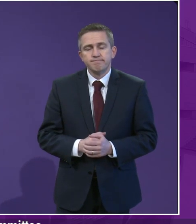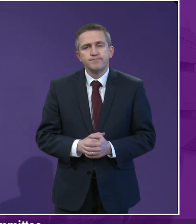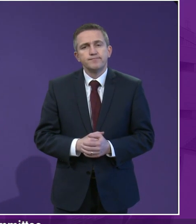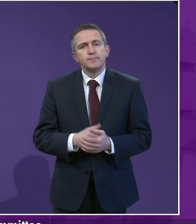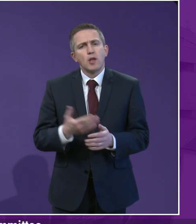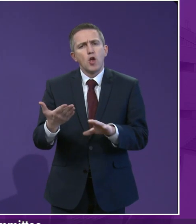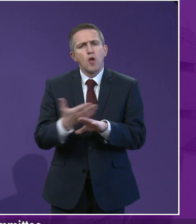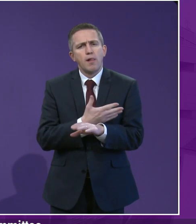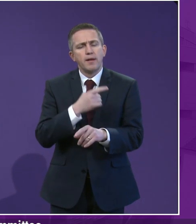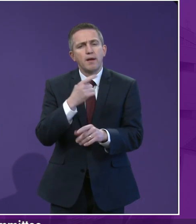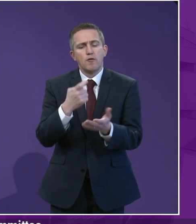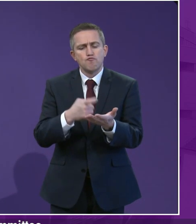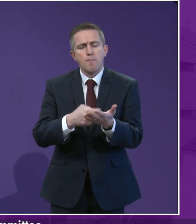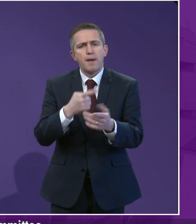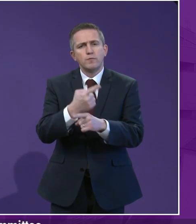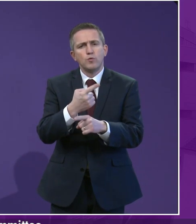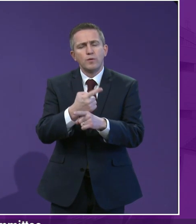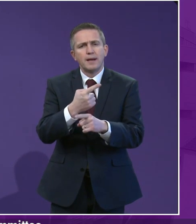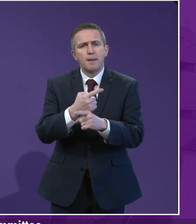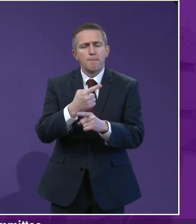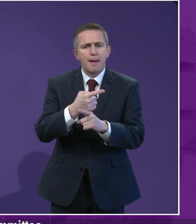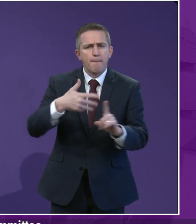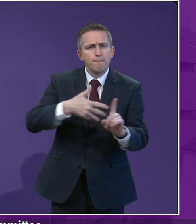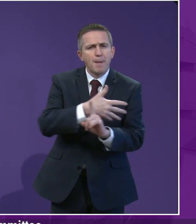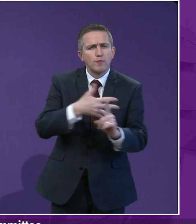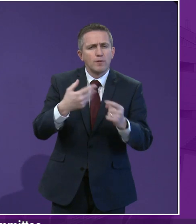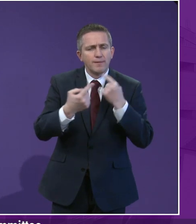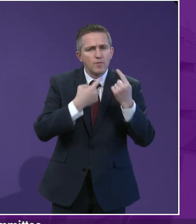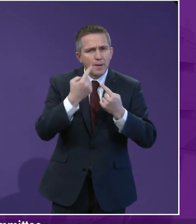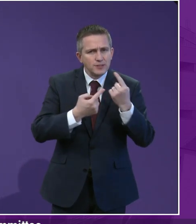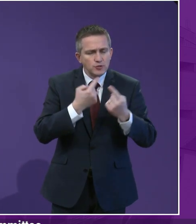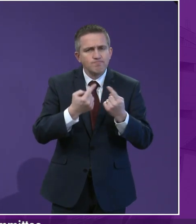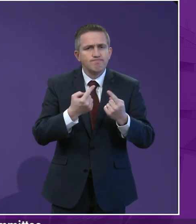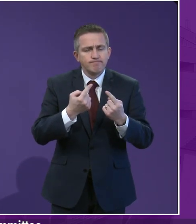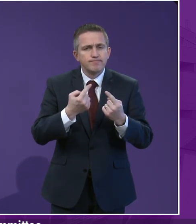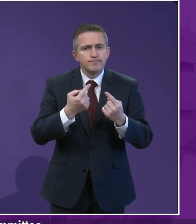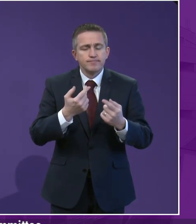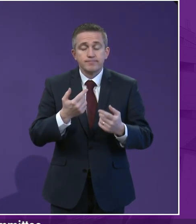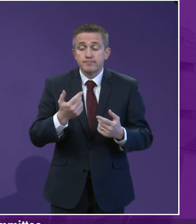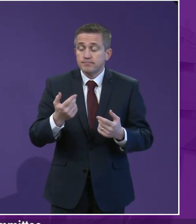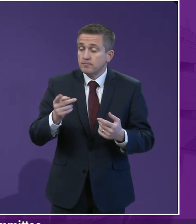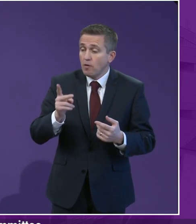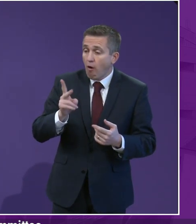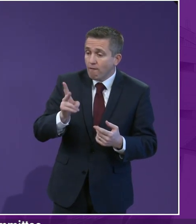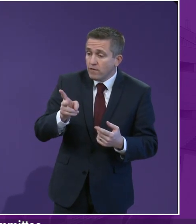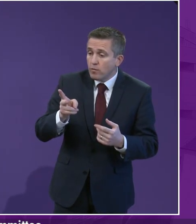at university and, as I say, gives them a very much heavier workload.